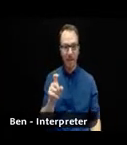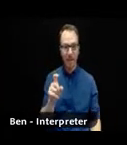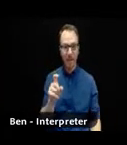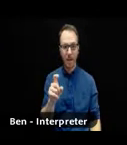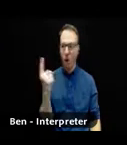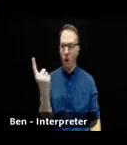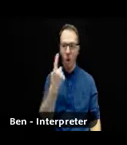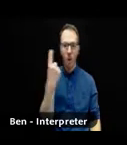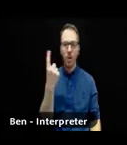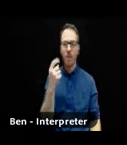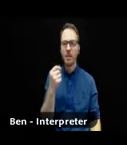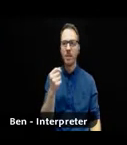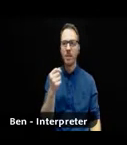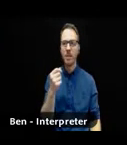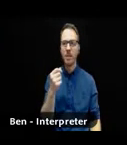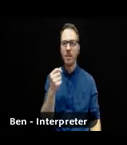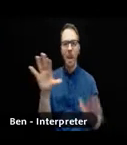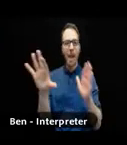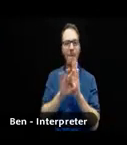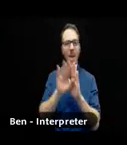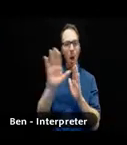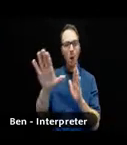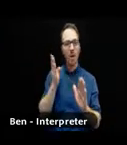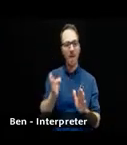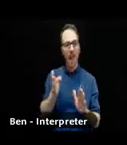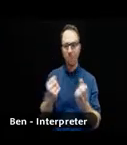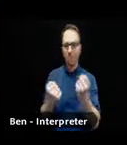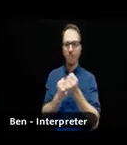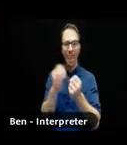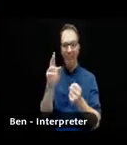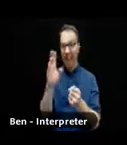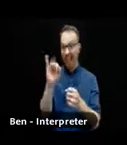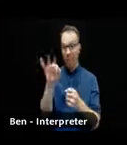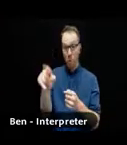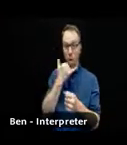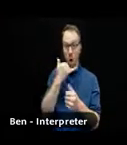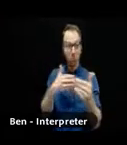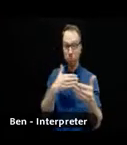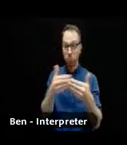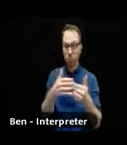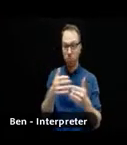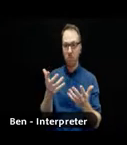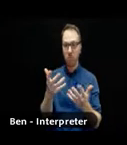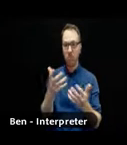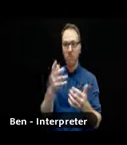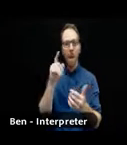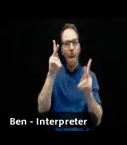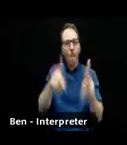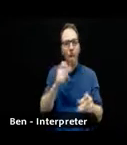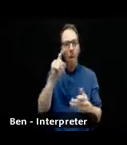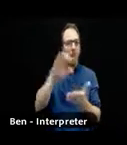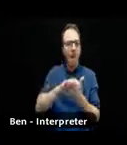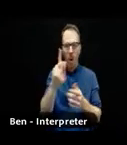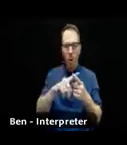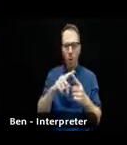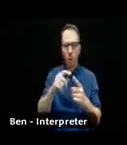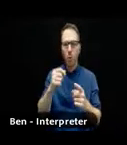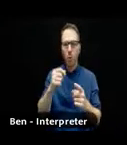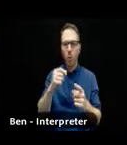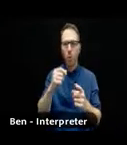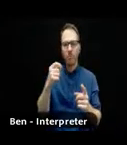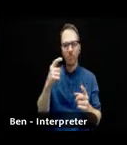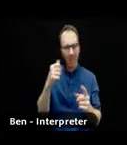always takes your side even when you're wrong? Is it someone who has a belief that it's okay to hit women, to